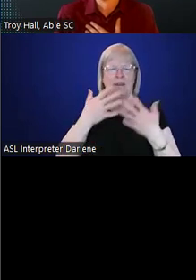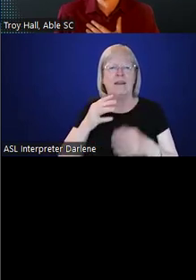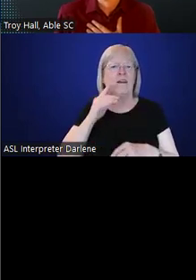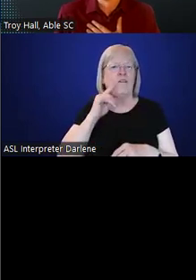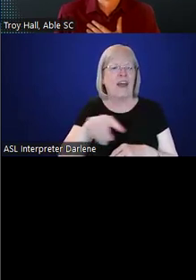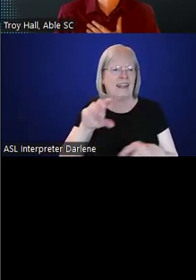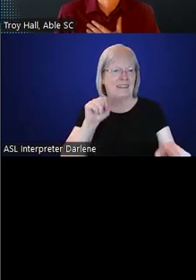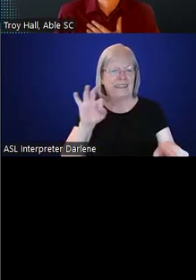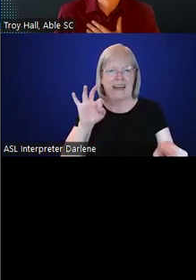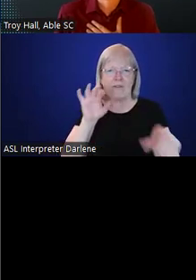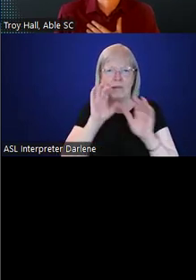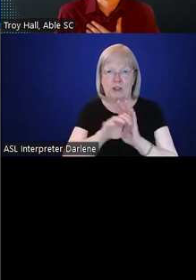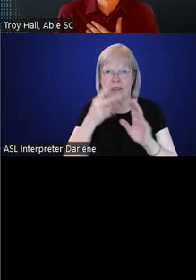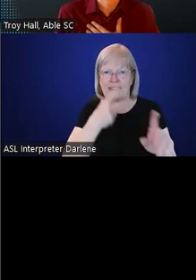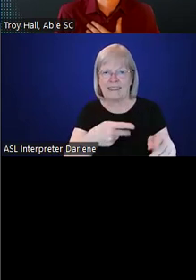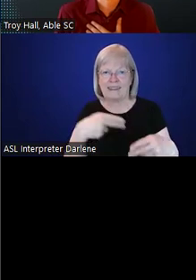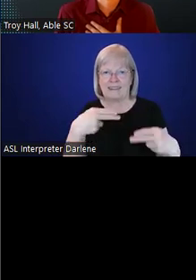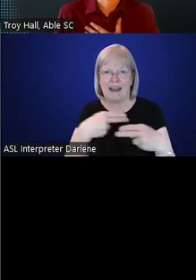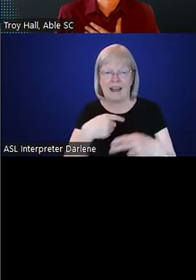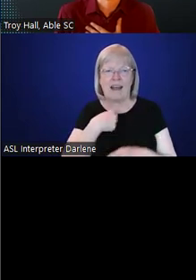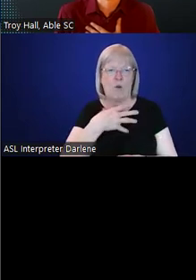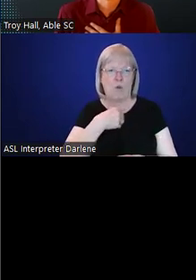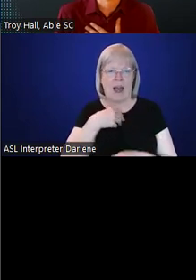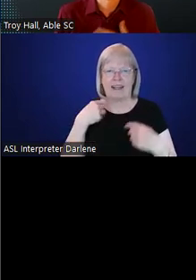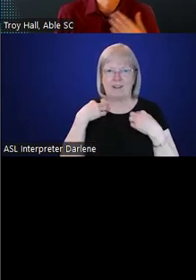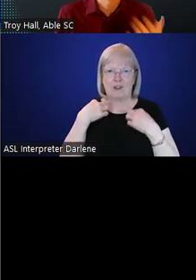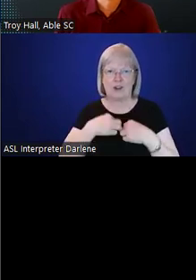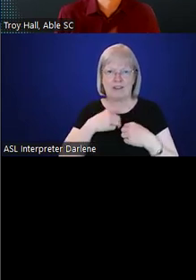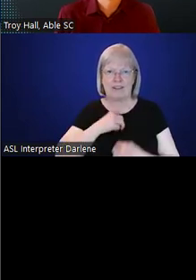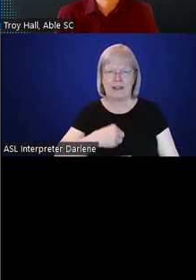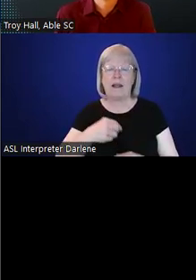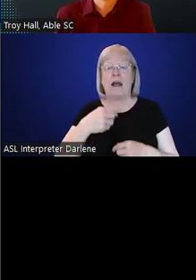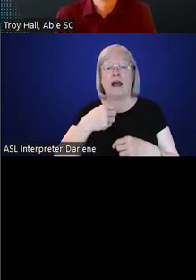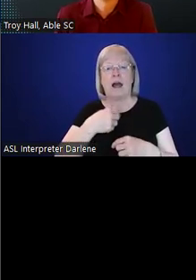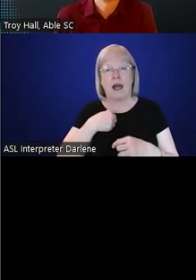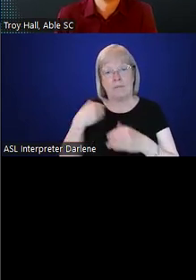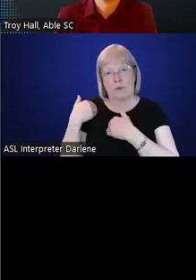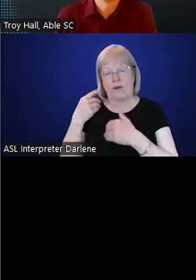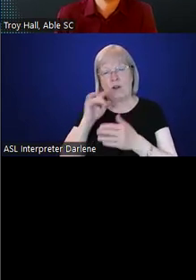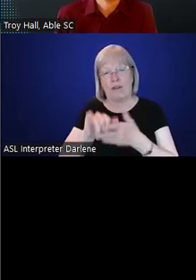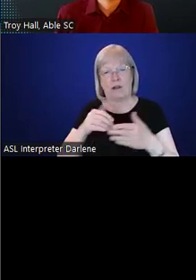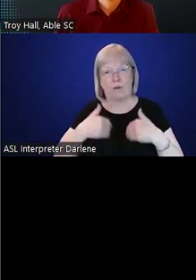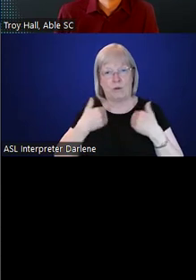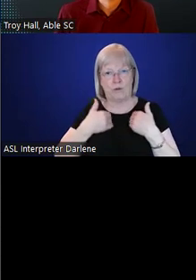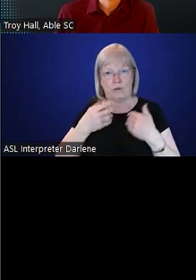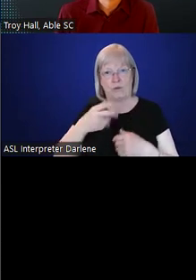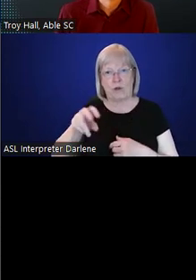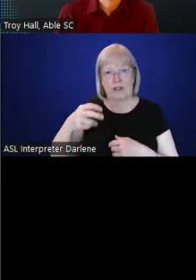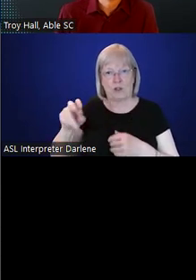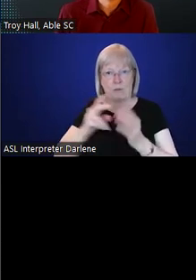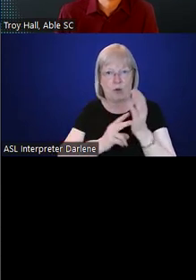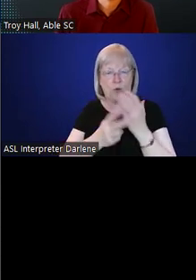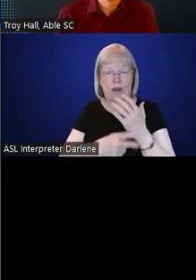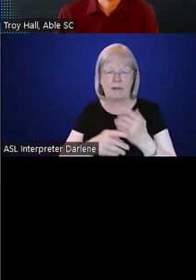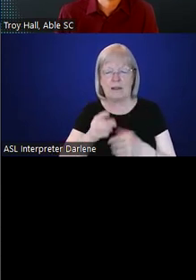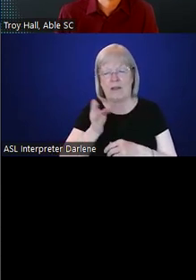picture, on the screen, I'm wearing a white button-down shirt. I'm the director of youth transition programs way down in